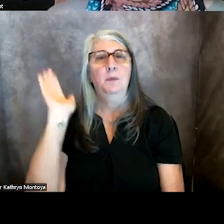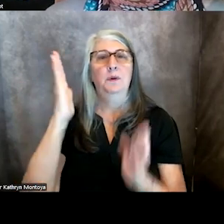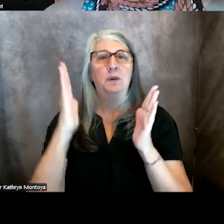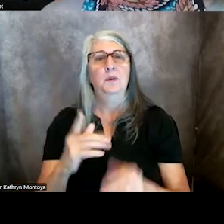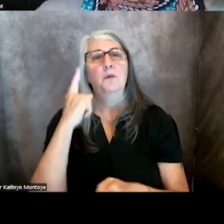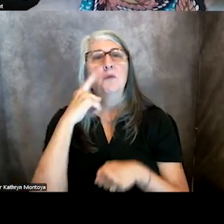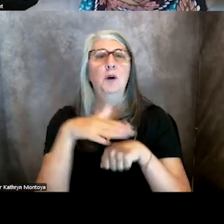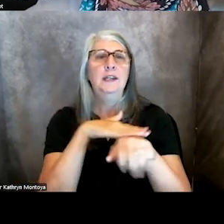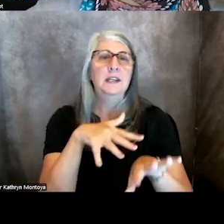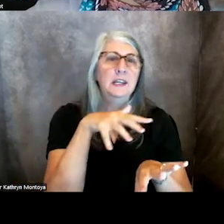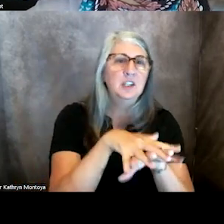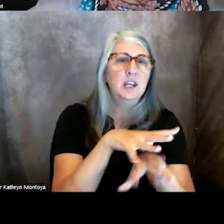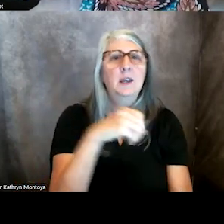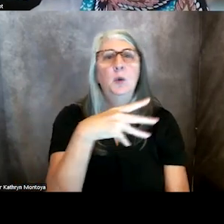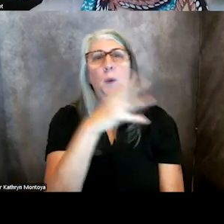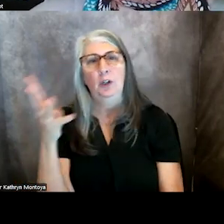indigeneity and queerness.